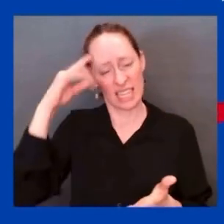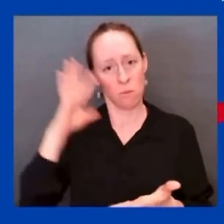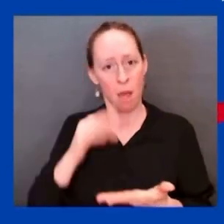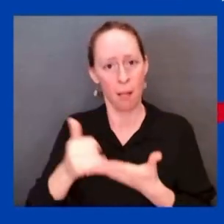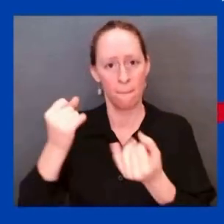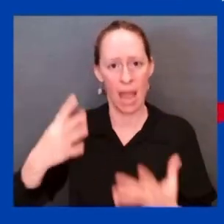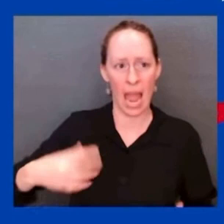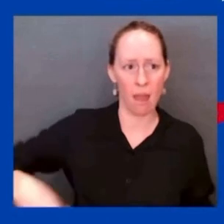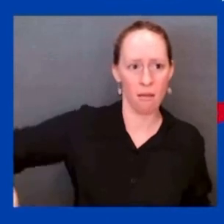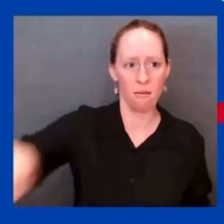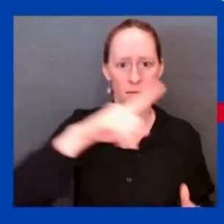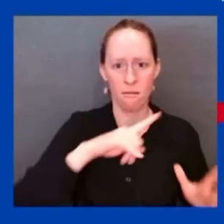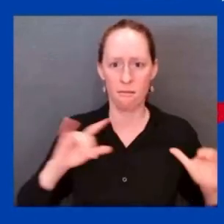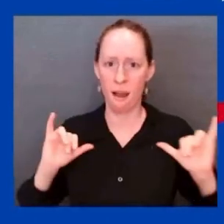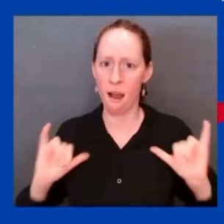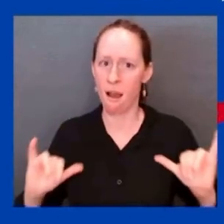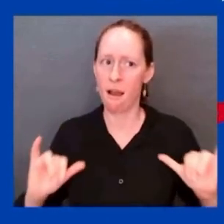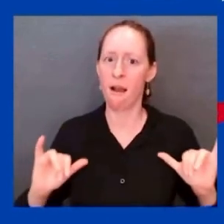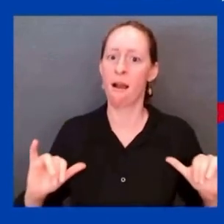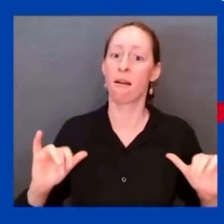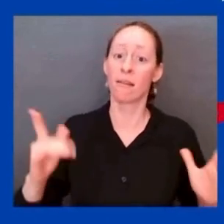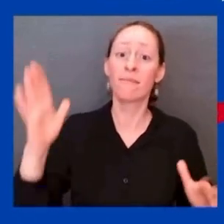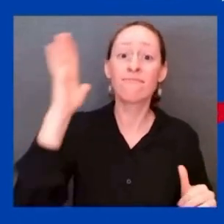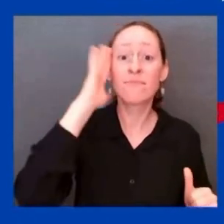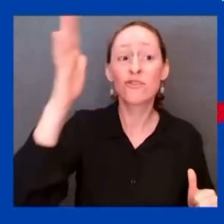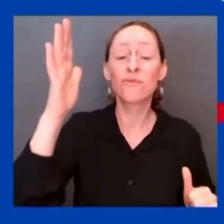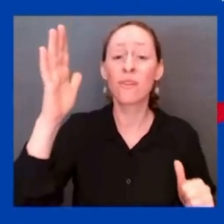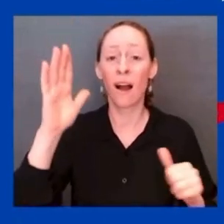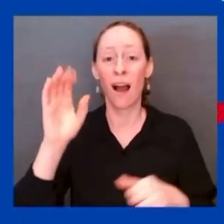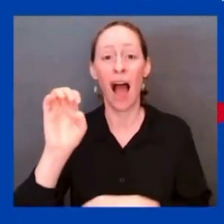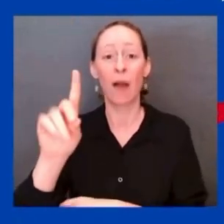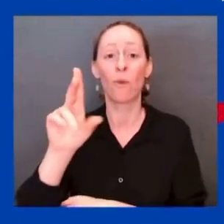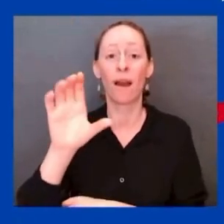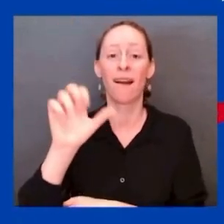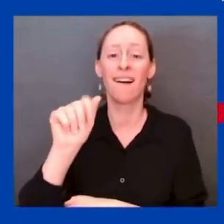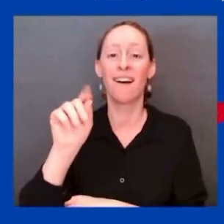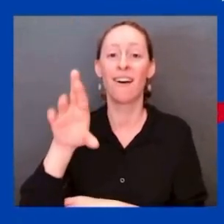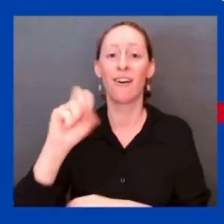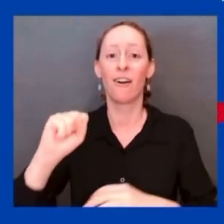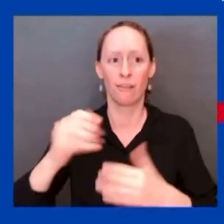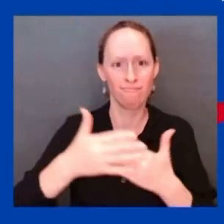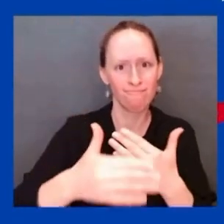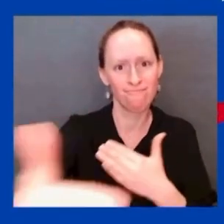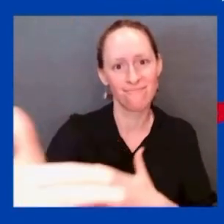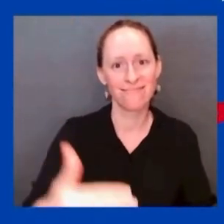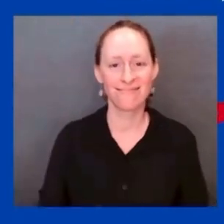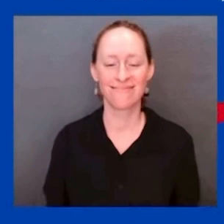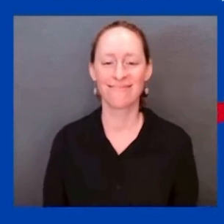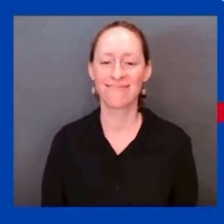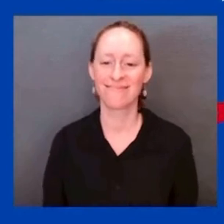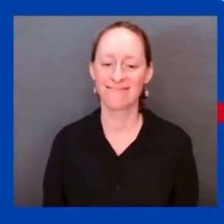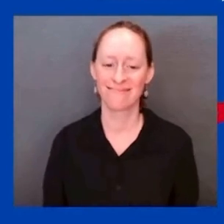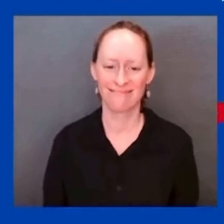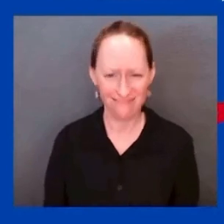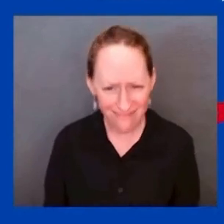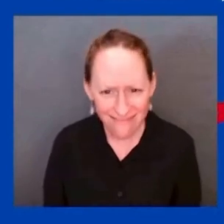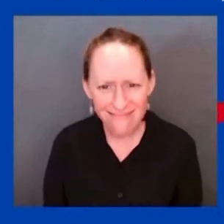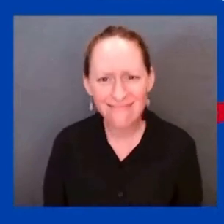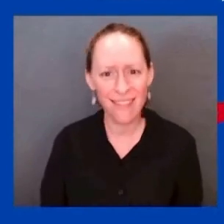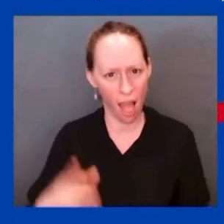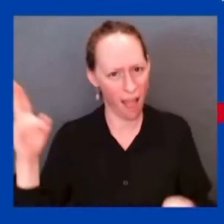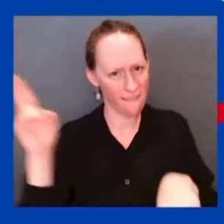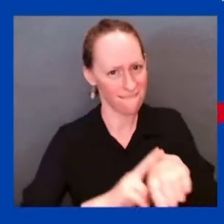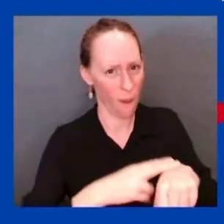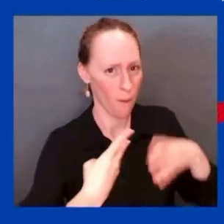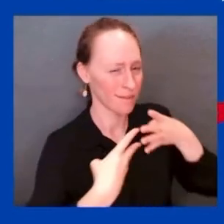Thank you, Ronnie. Yes, best believe you had a list. Because you know what, Ronnie? I wouldn't have called on you if you didn't have that list.